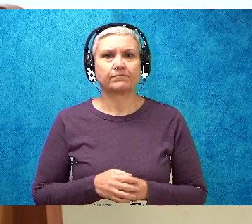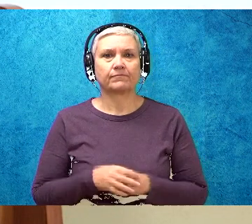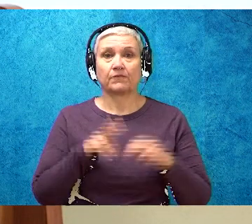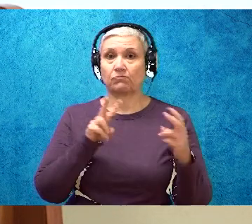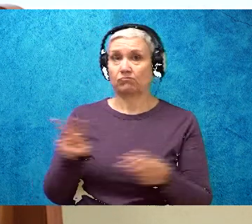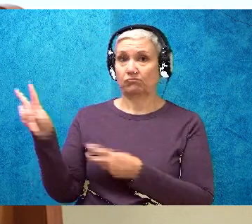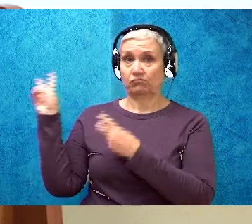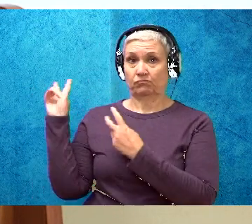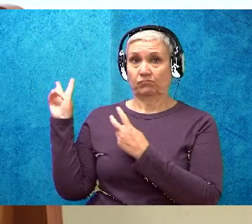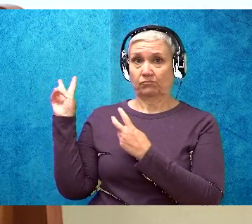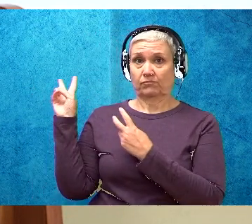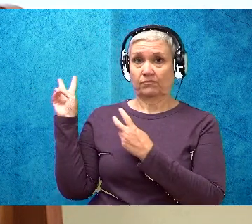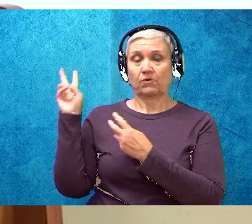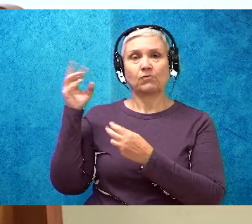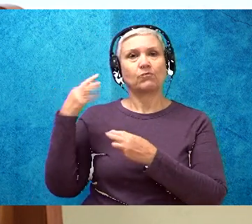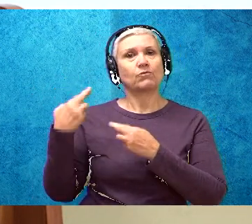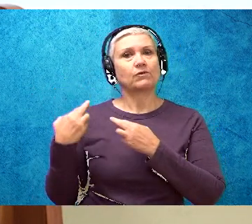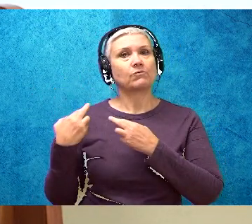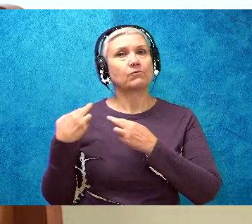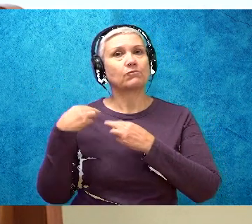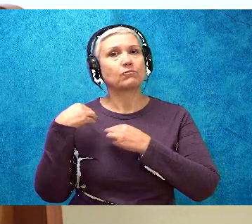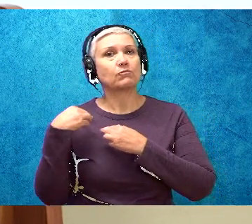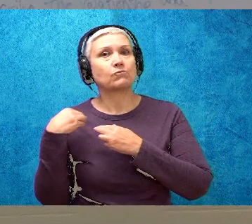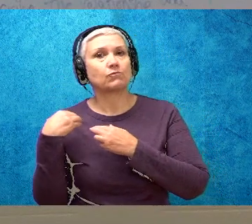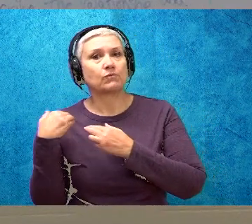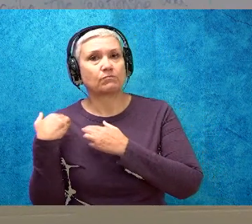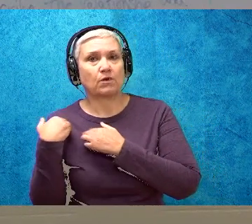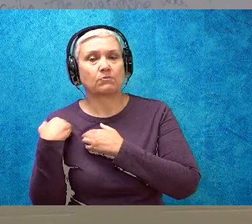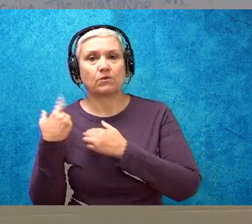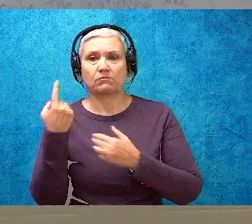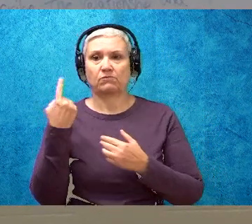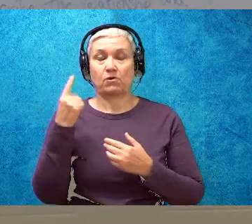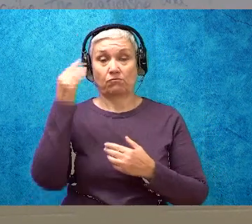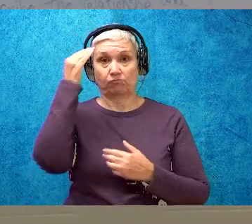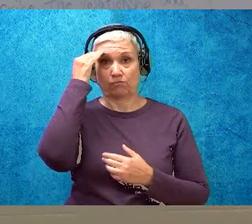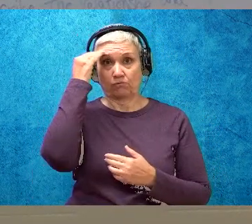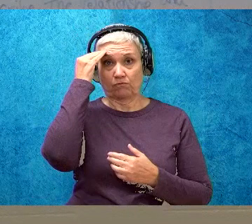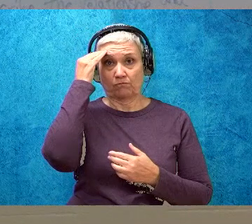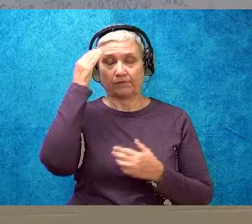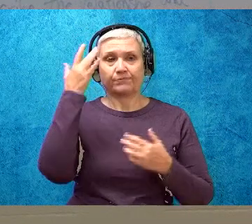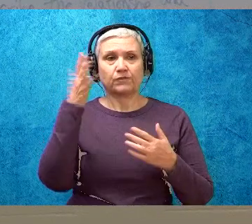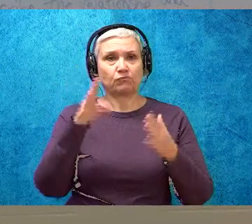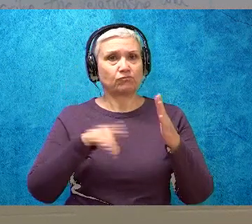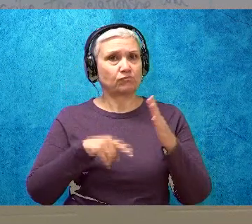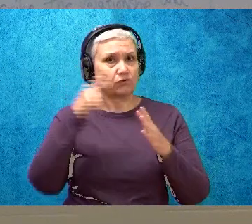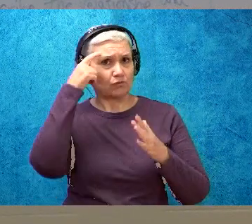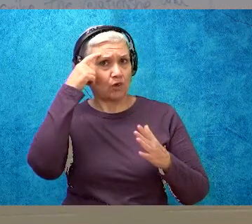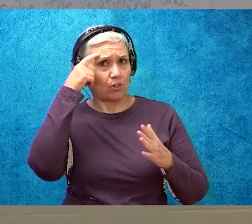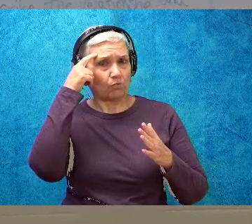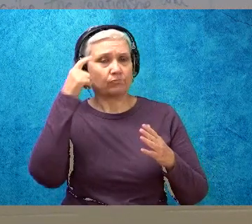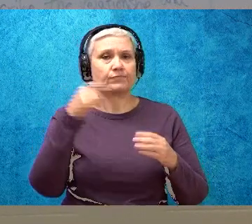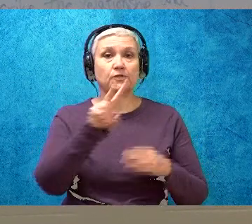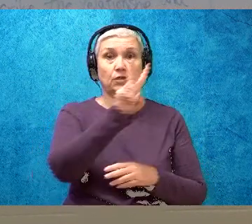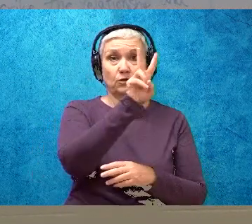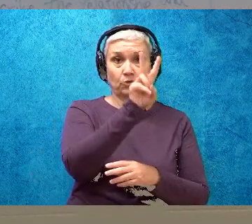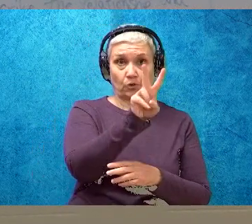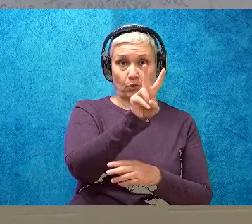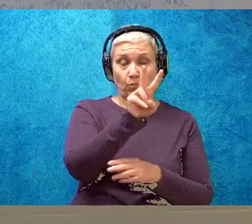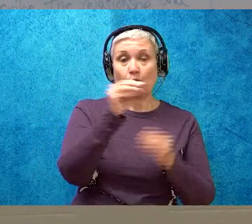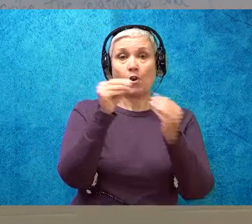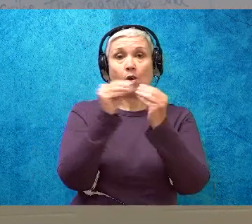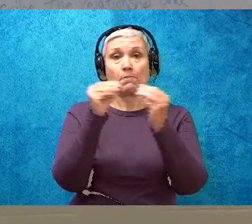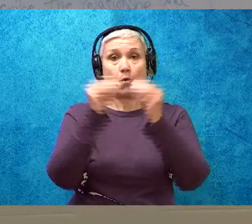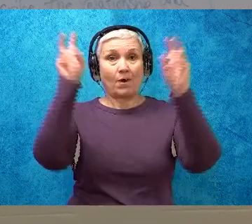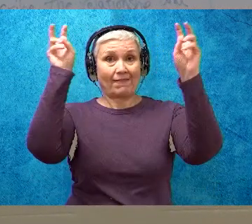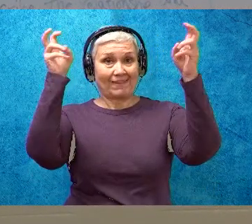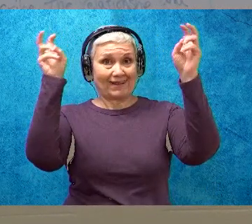you guys are going to be responsible for knowing is that you're going to have to be able to determine two or more themes of central ideas of a